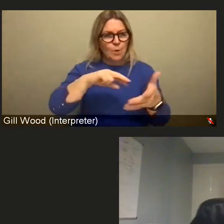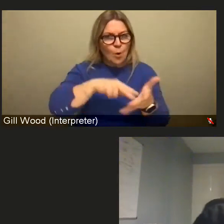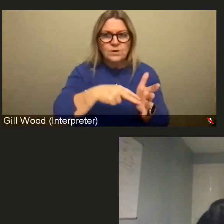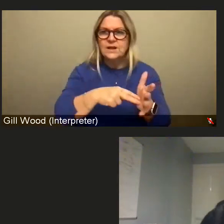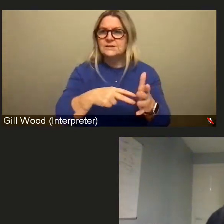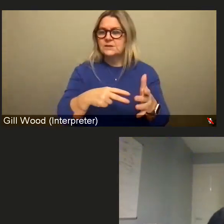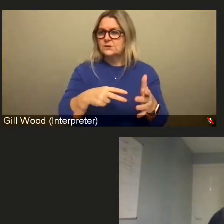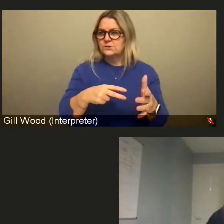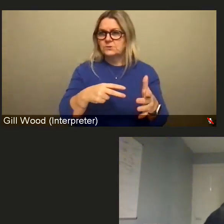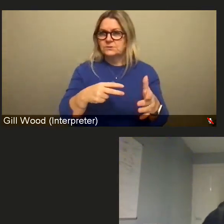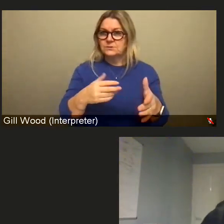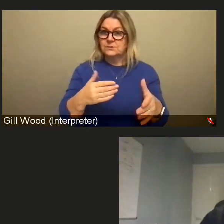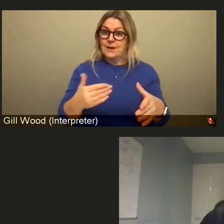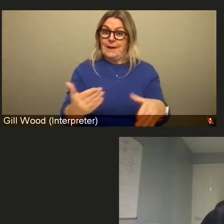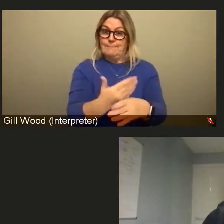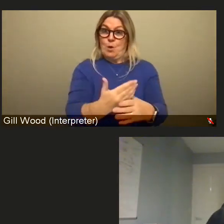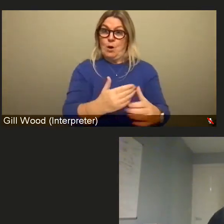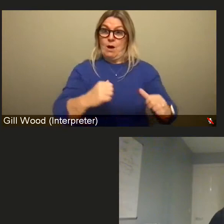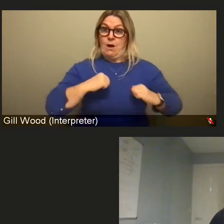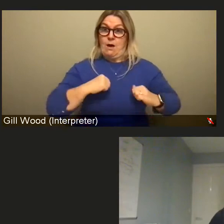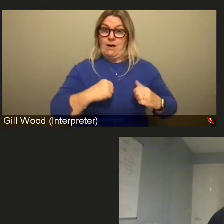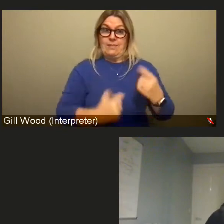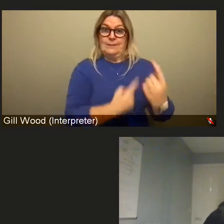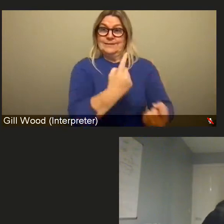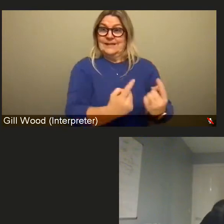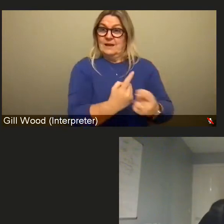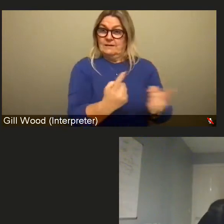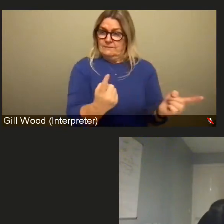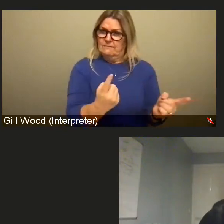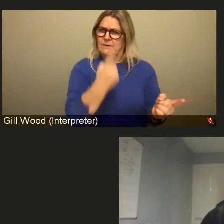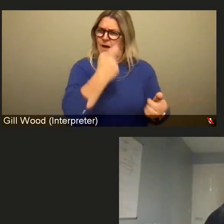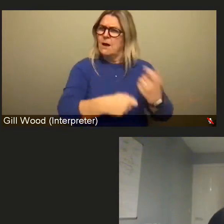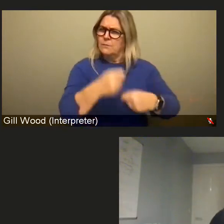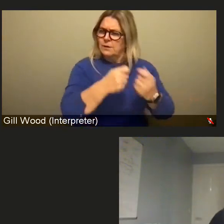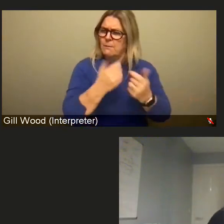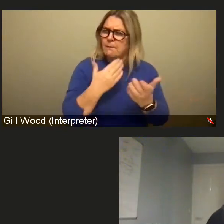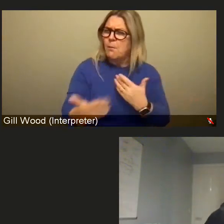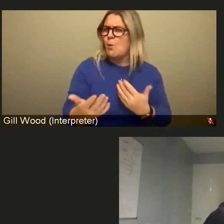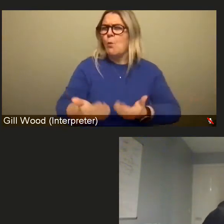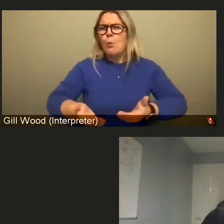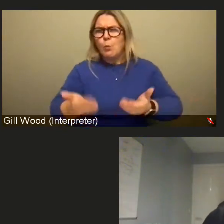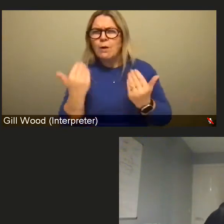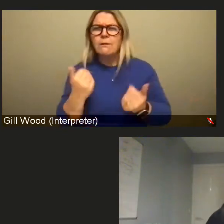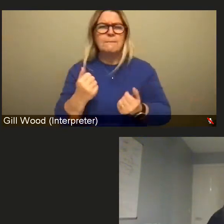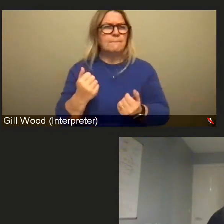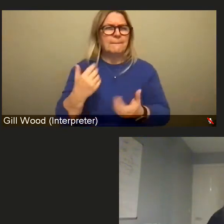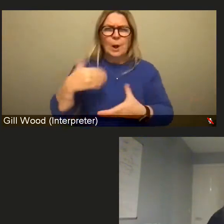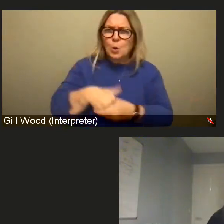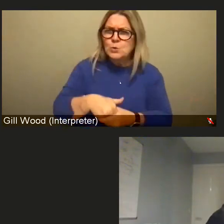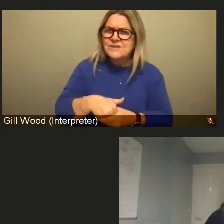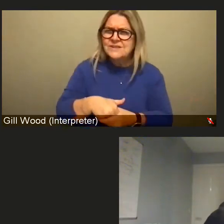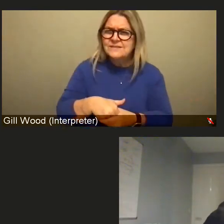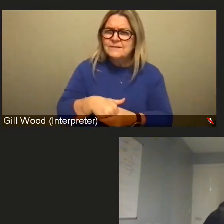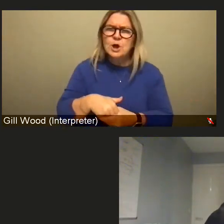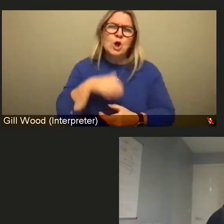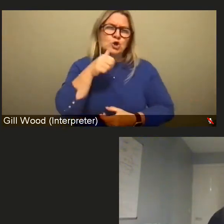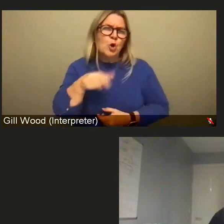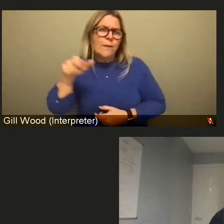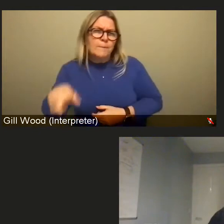and what they can do to be more inclusive and welcoming, as opposed to candidate having to sell